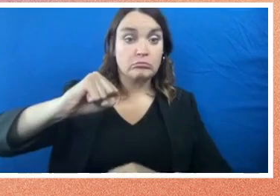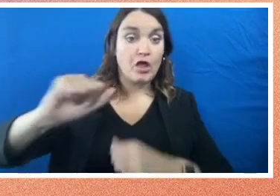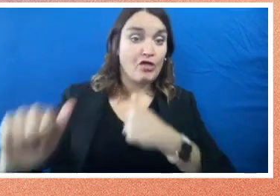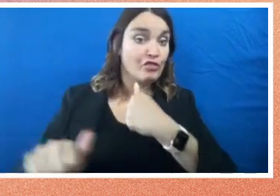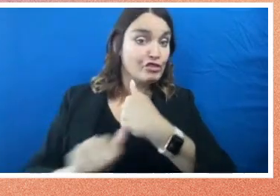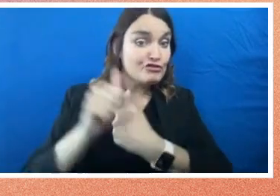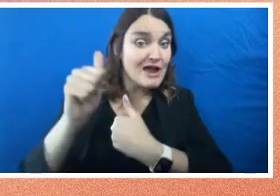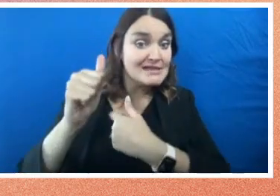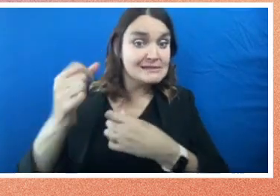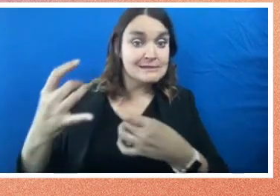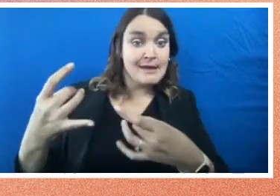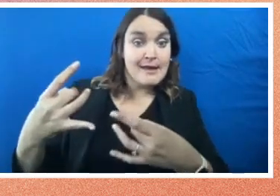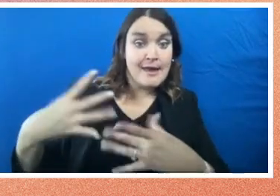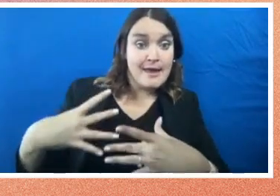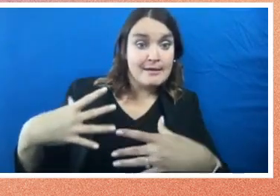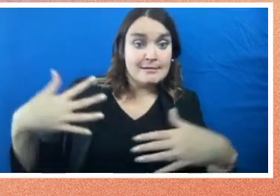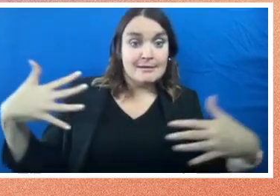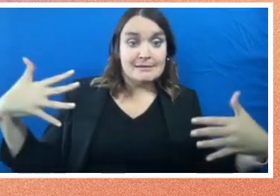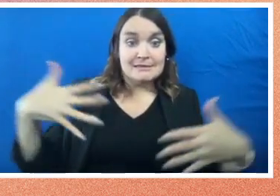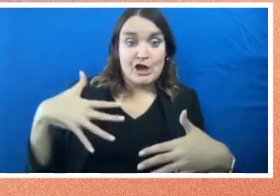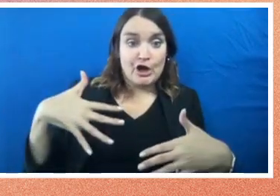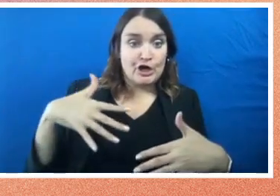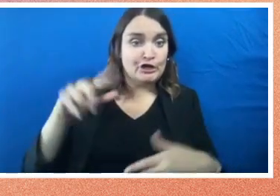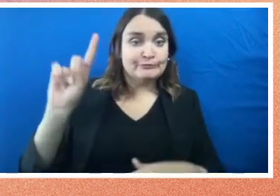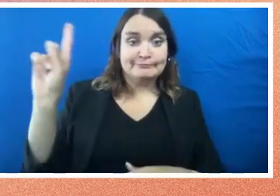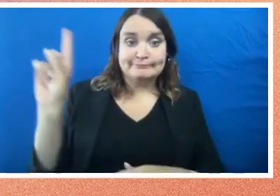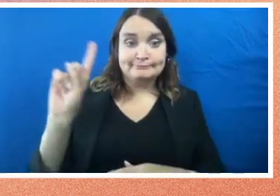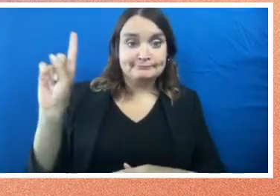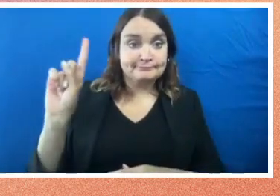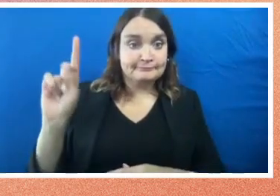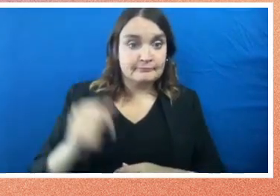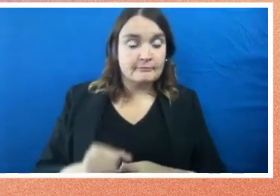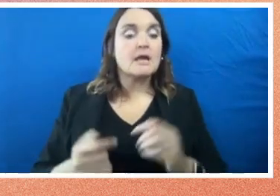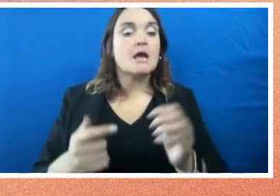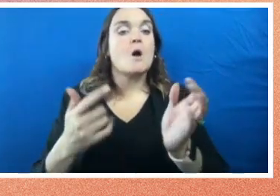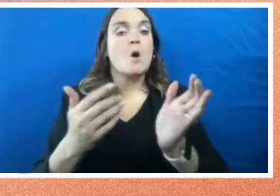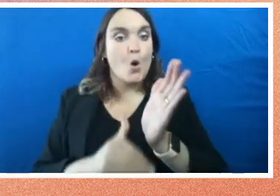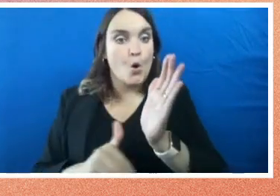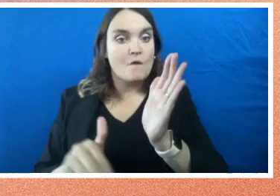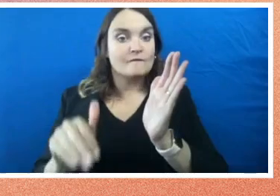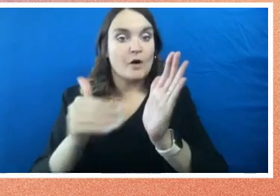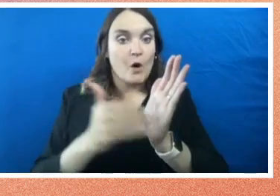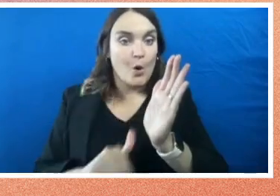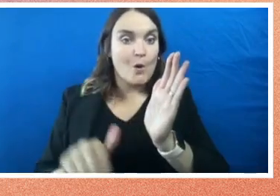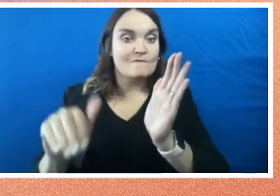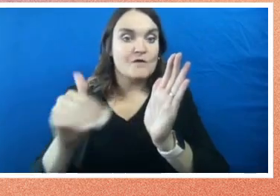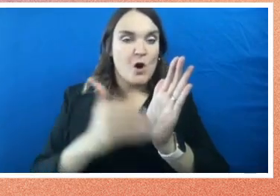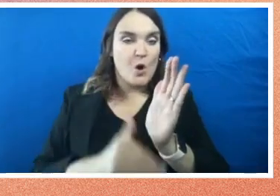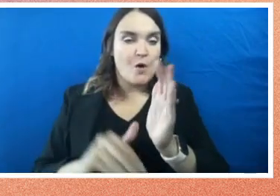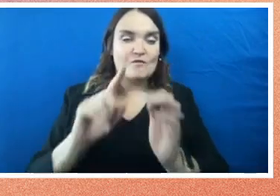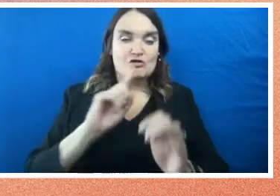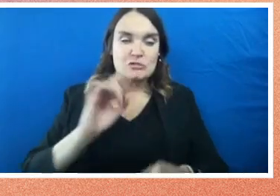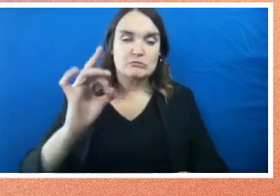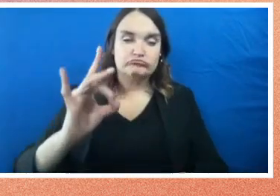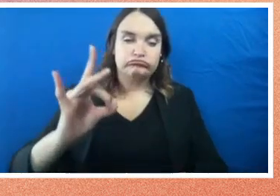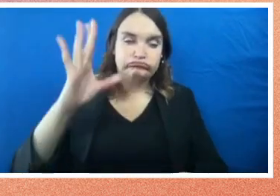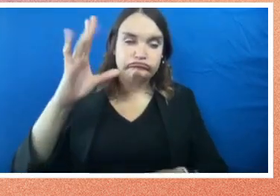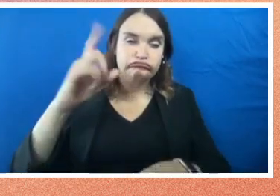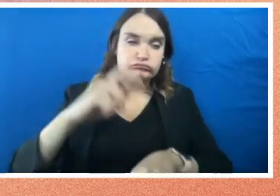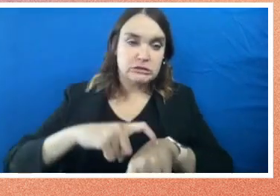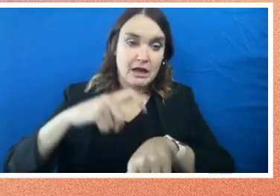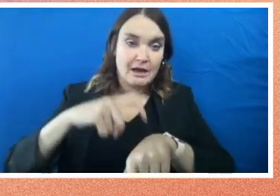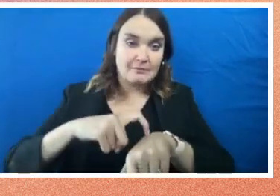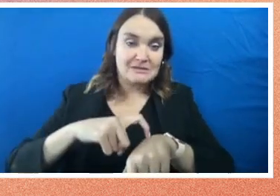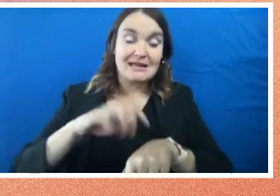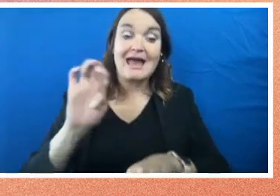terror. And time again, in some of our darkest moments, Emily's List women have been